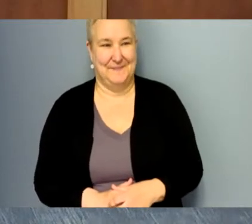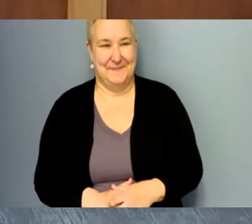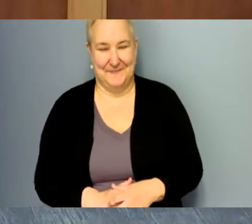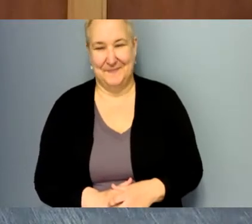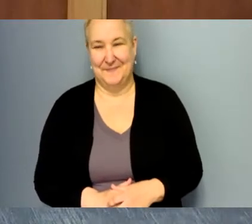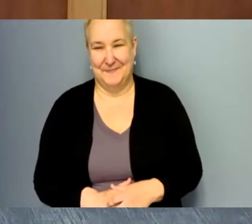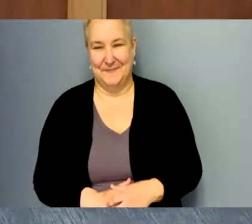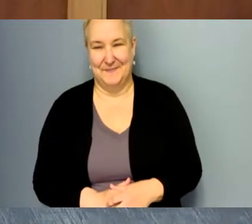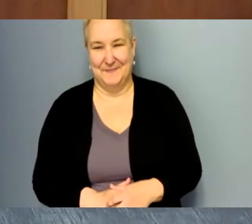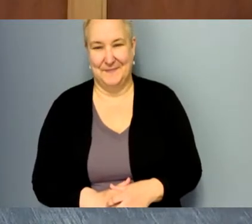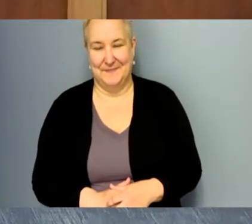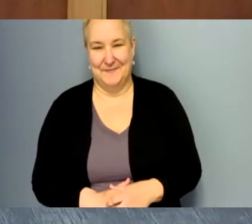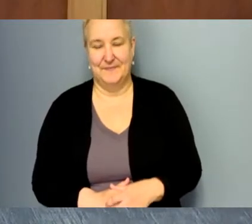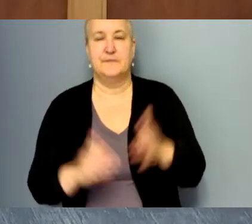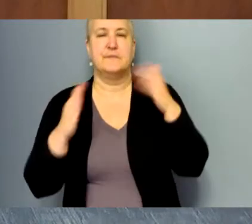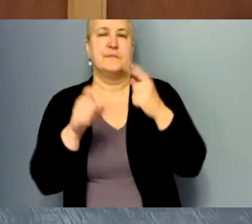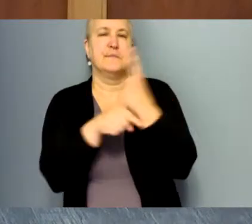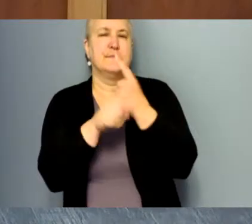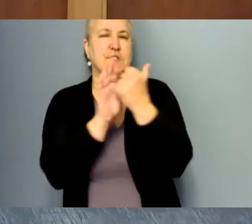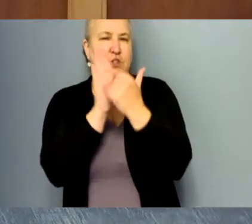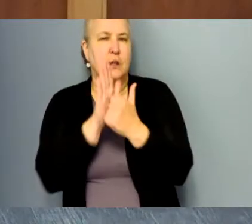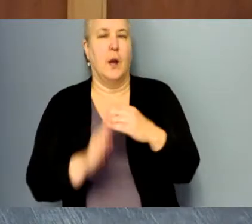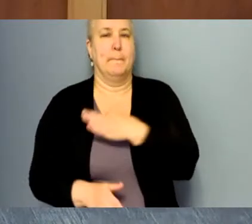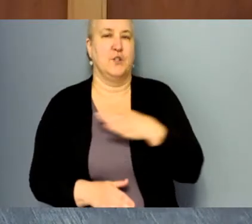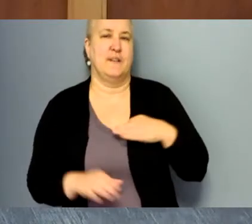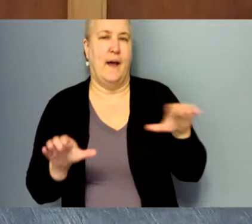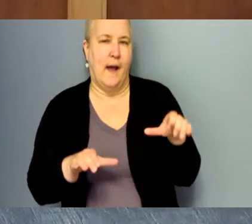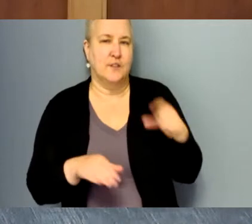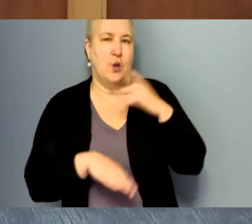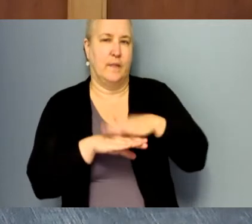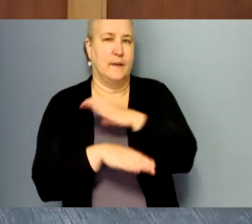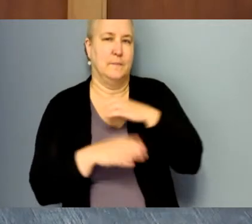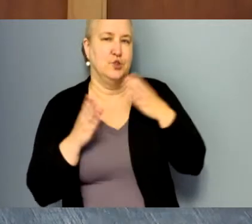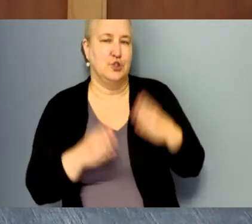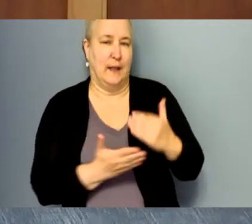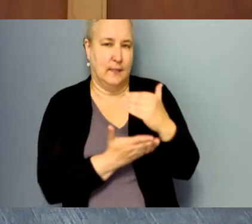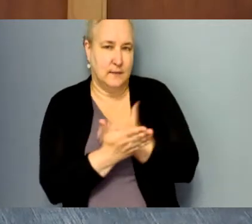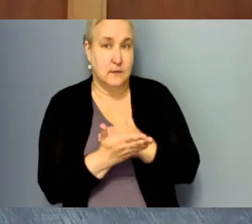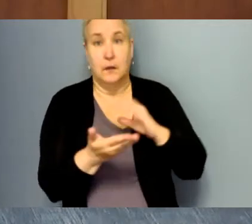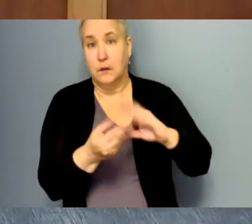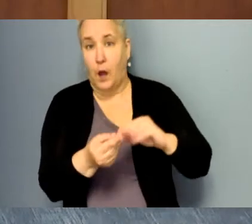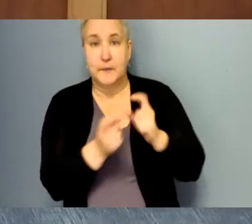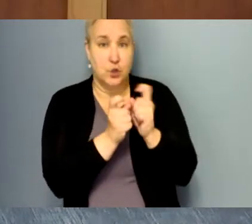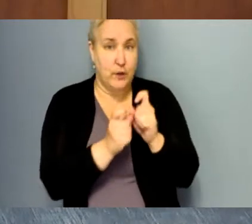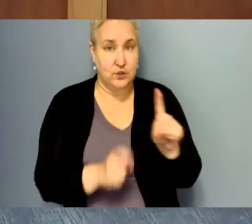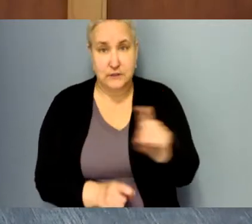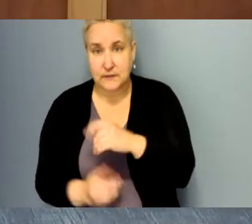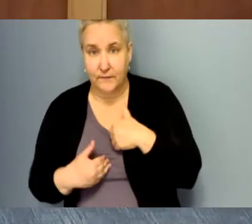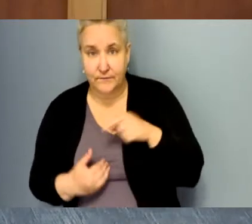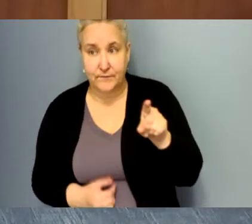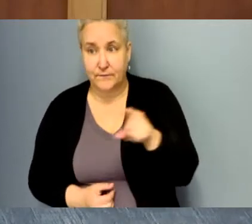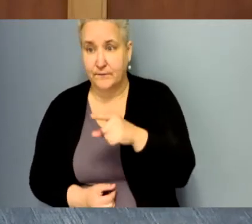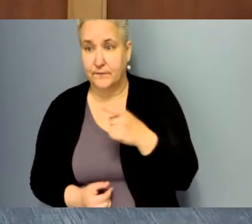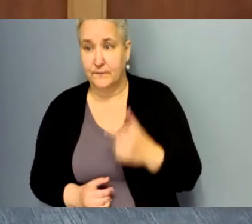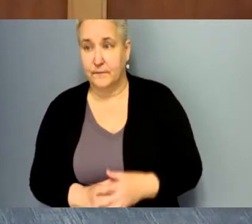All right, regular agenda personnel actions on the commissioners list. Any comments or corrections on those?